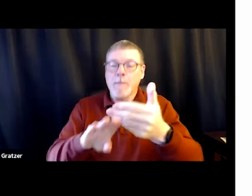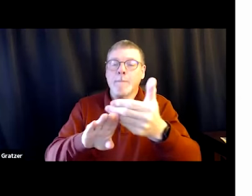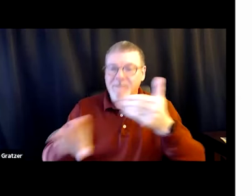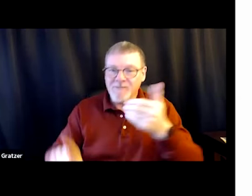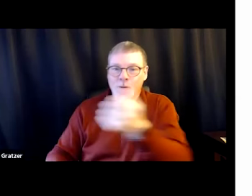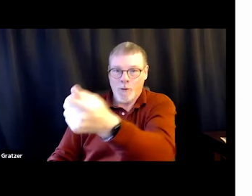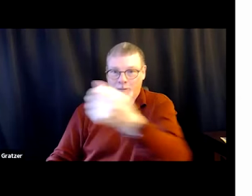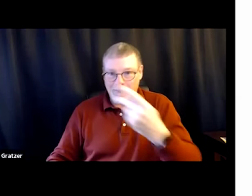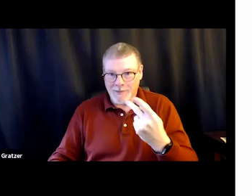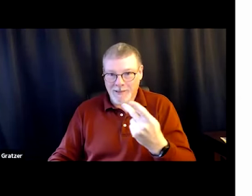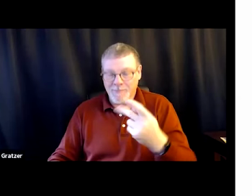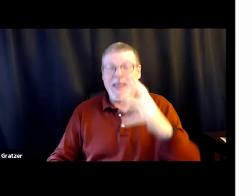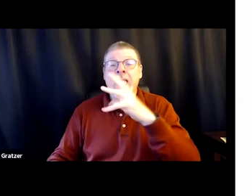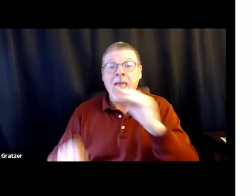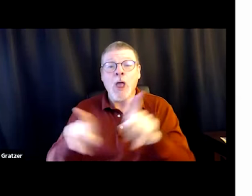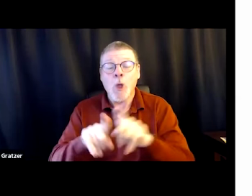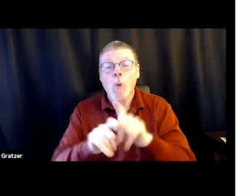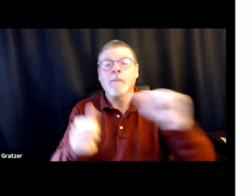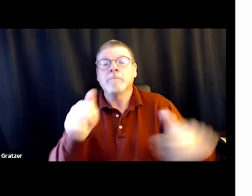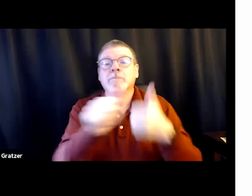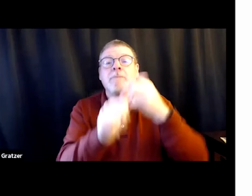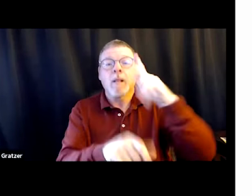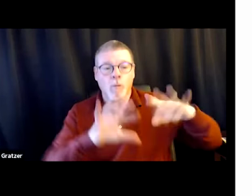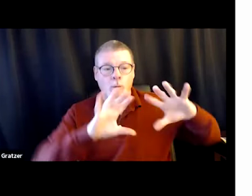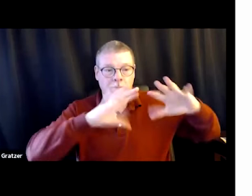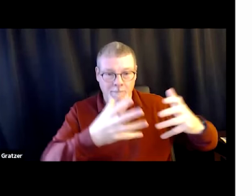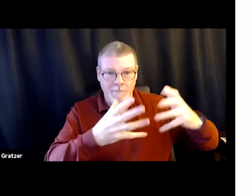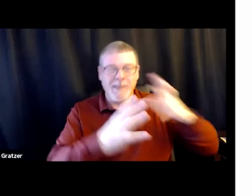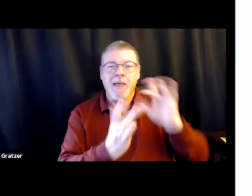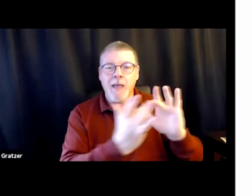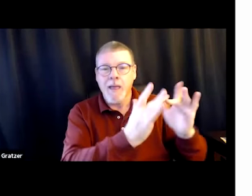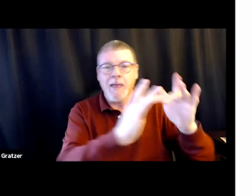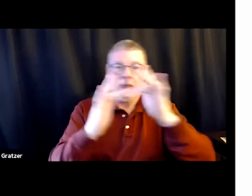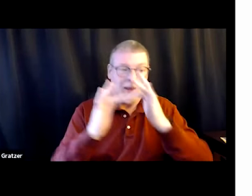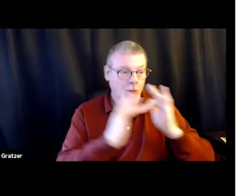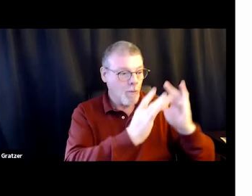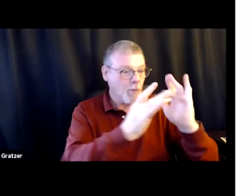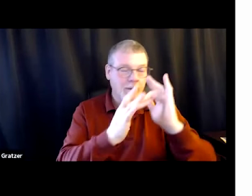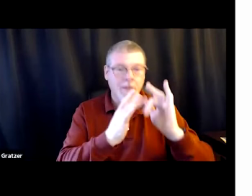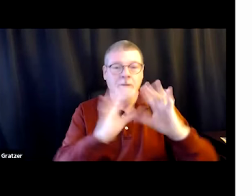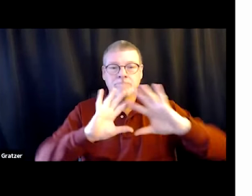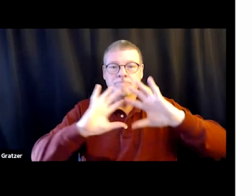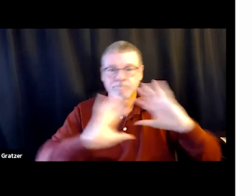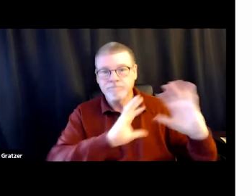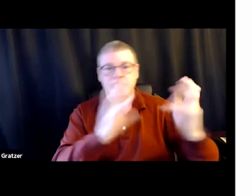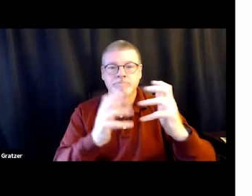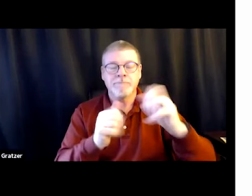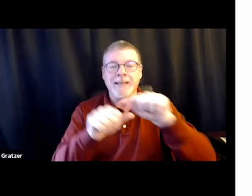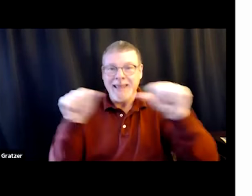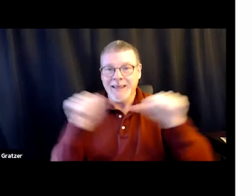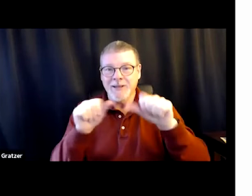transitional period, and also includes follow-up supports and sort of networking among a collaborative of agencies in the